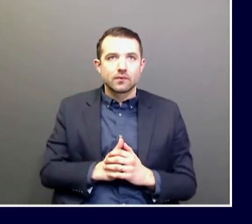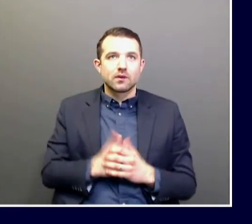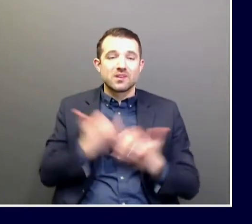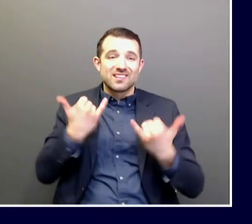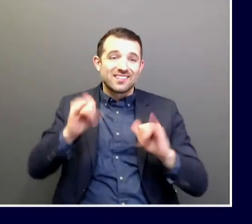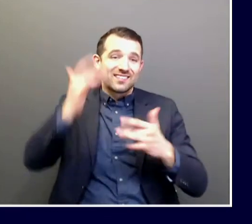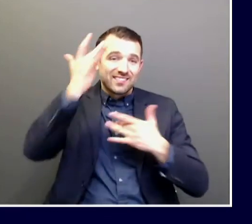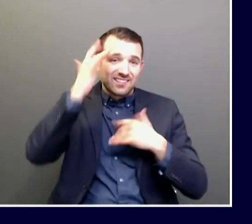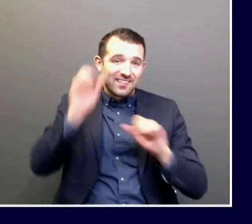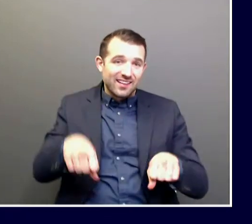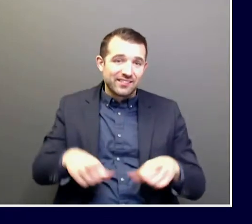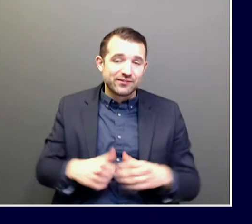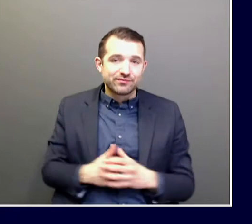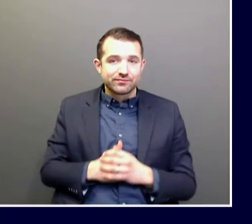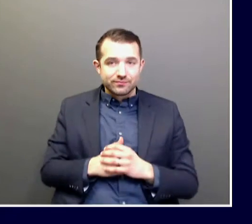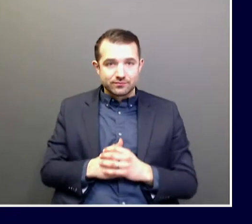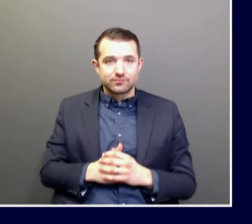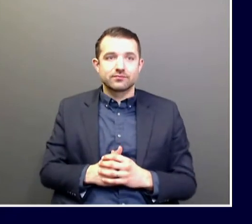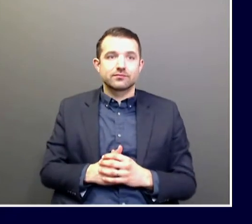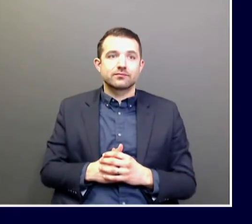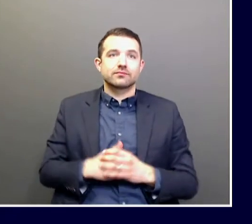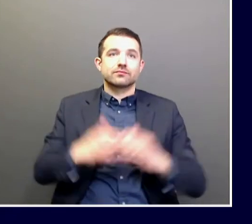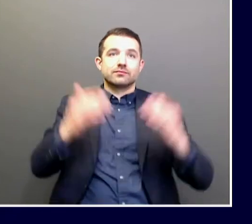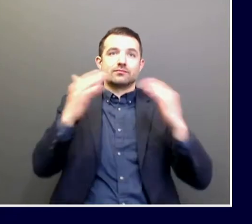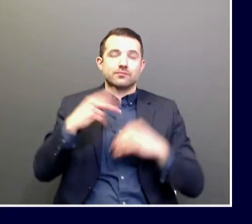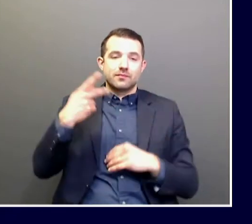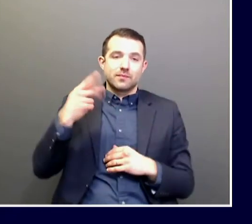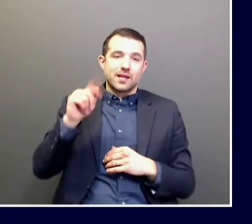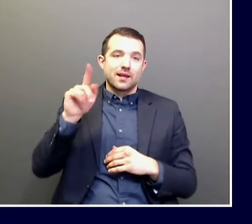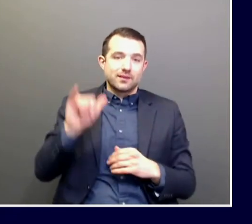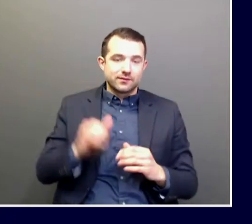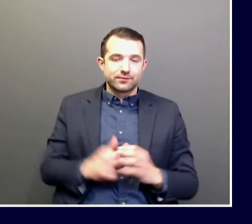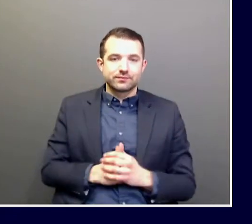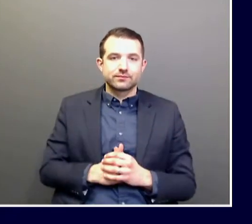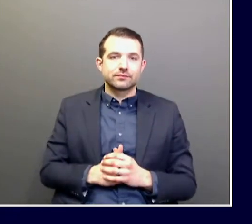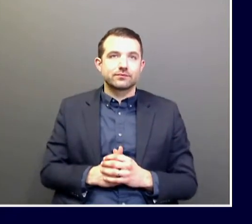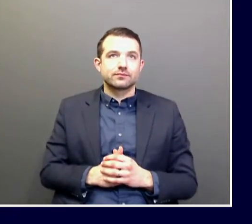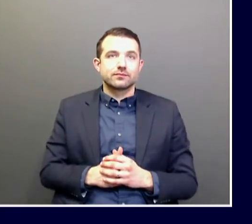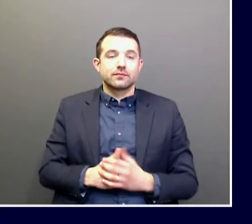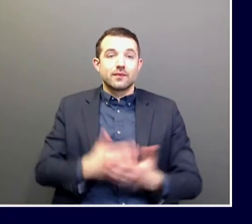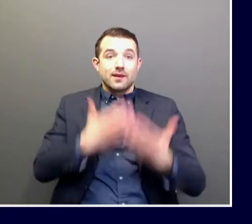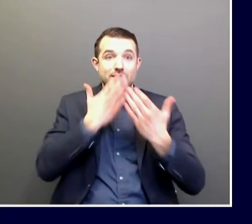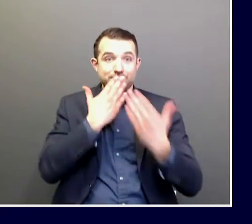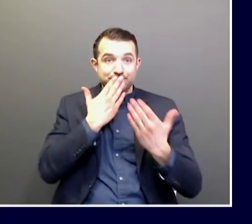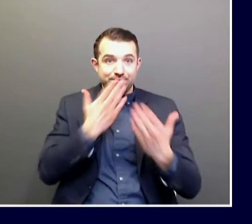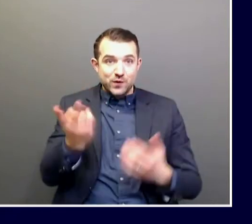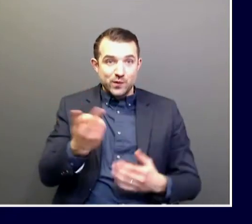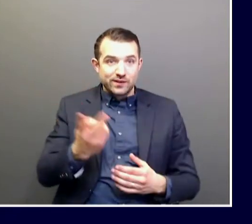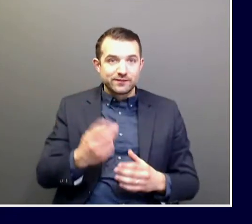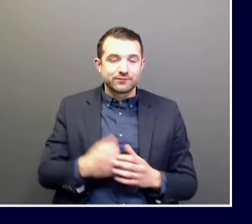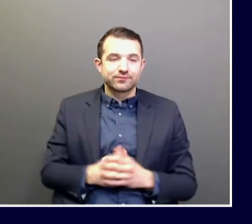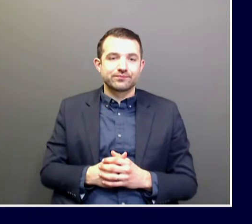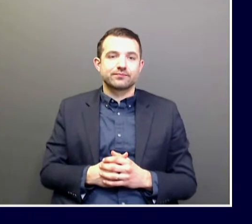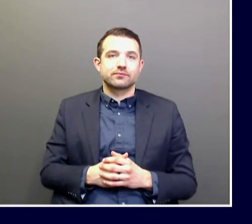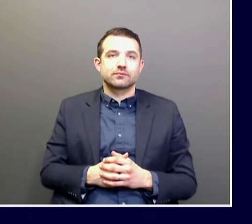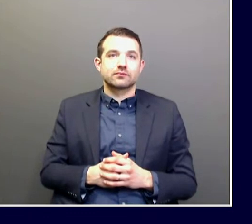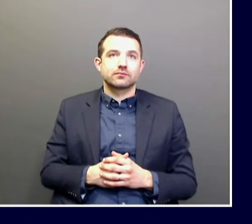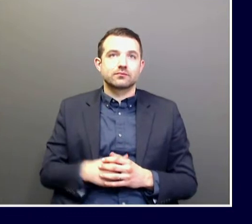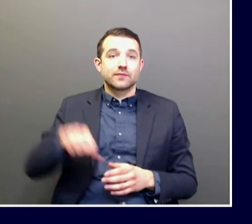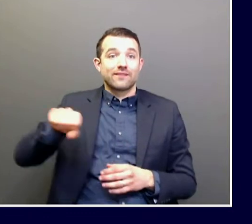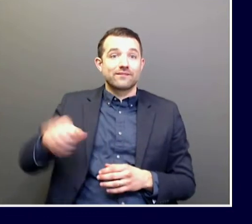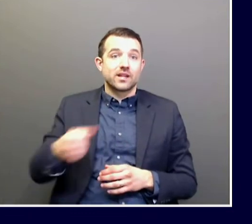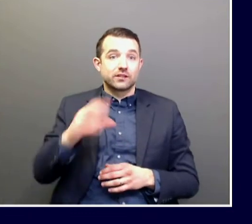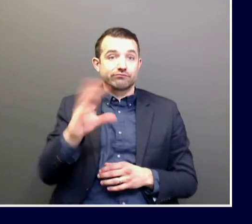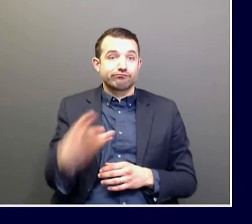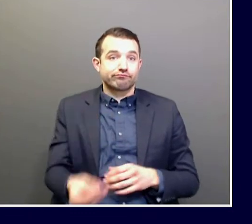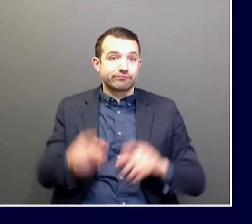Chris. Let me go to Patty White next. Thanks, Dr. Shah and Commissioner Lambrou. The wastewater testing sites that are